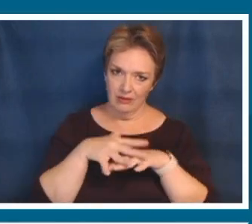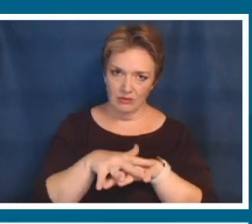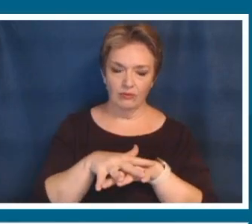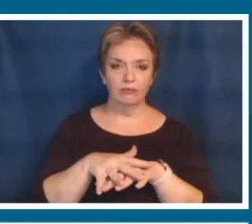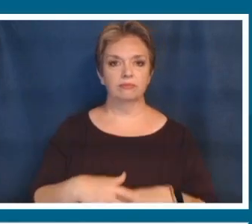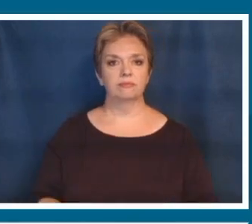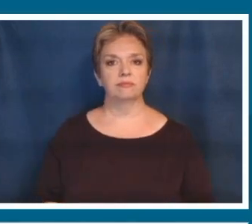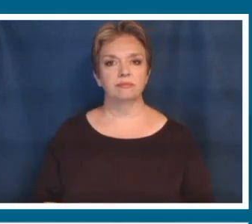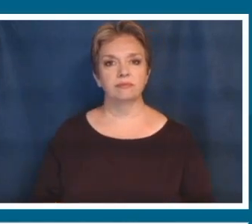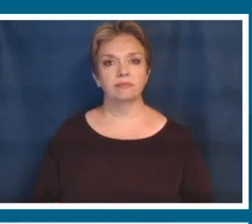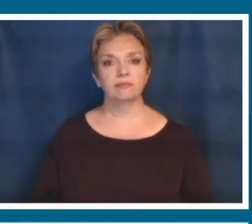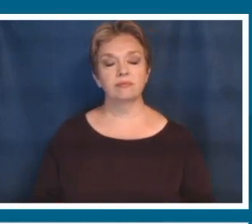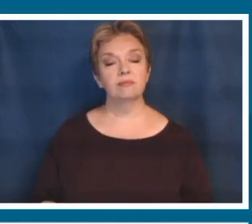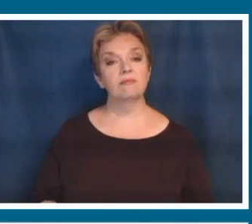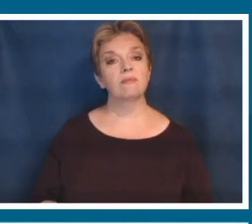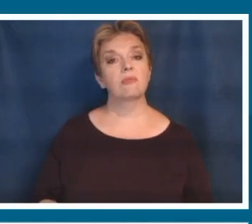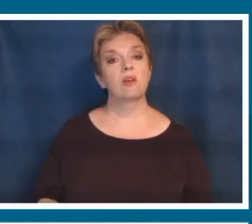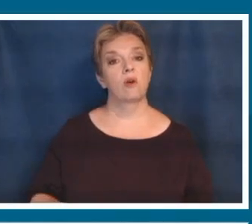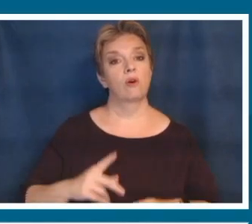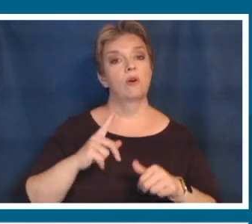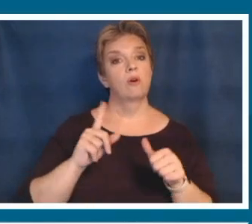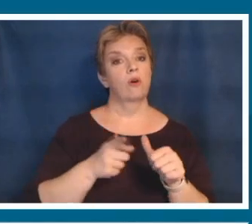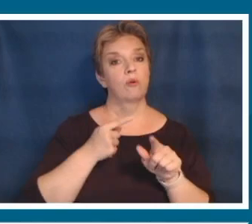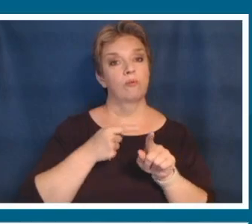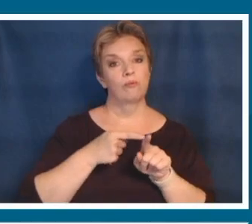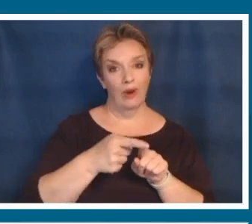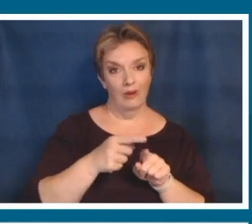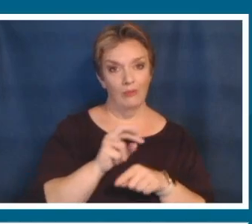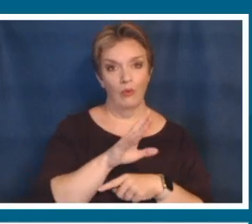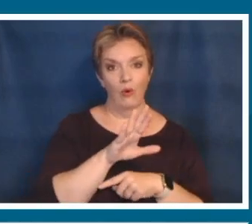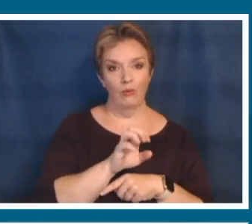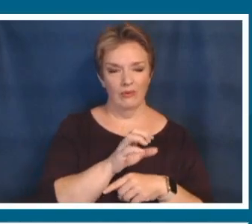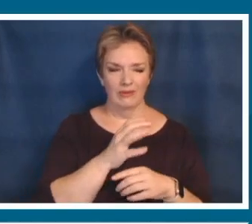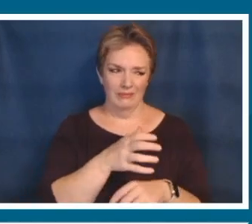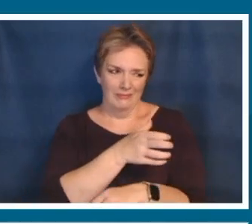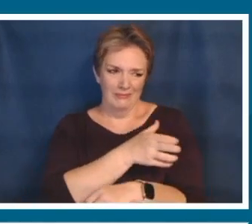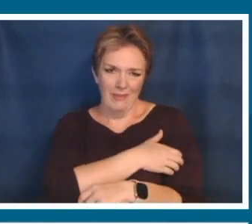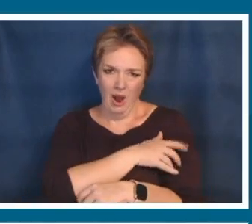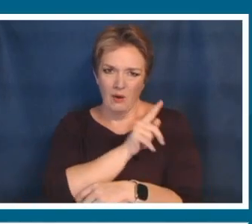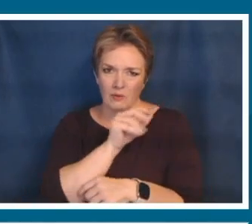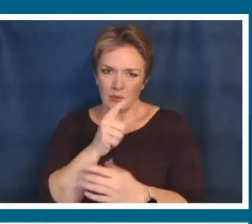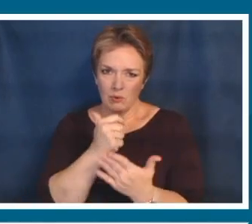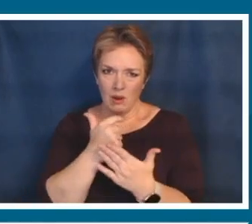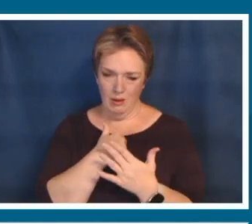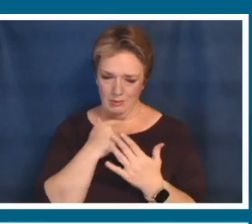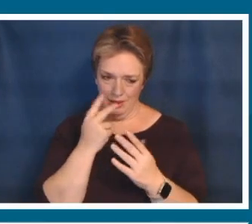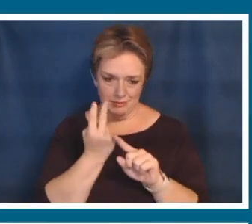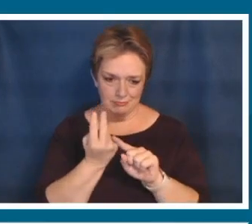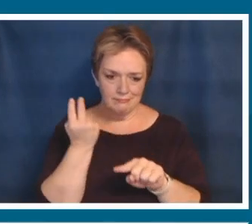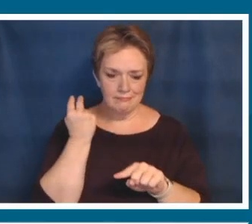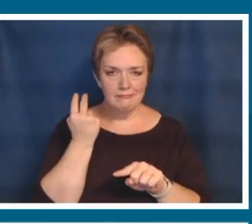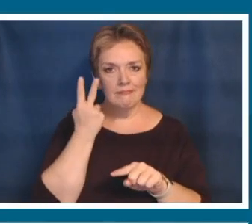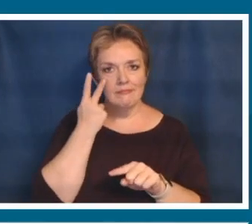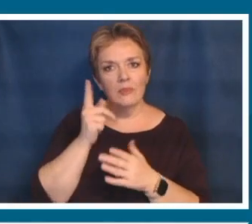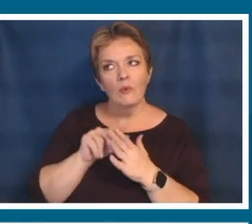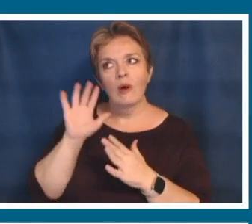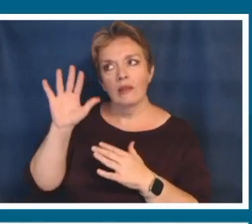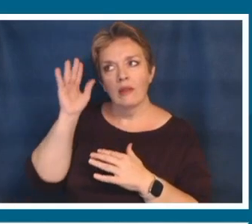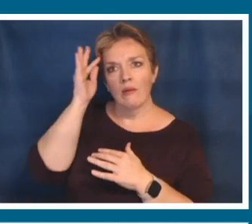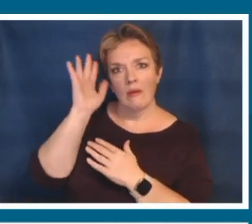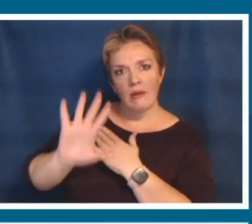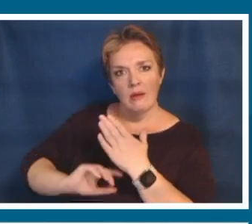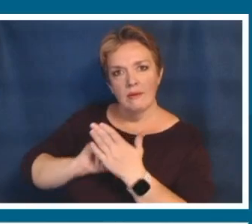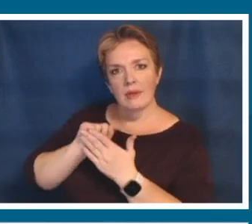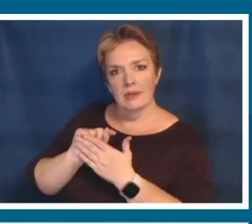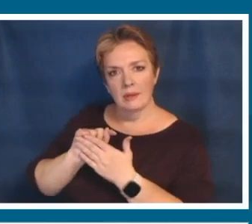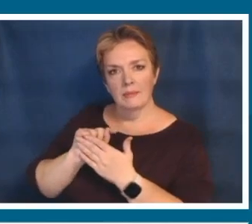primary sources can be these powerful tools to reflect experiences. So when I went looking for sources about that, the Library of Congress